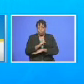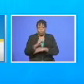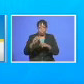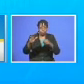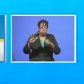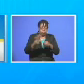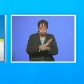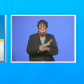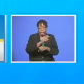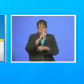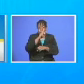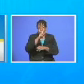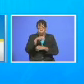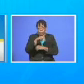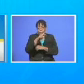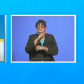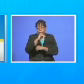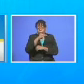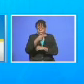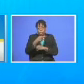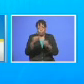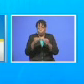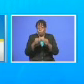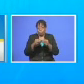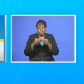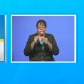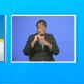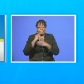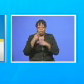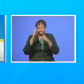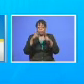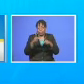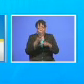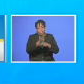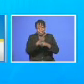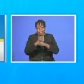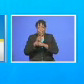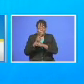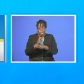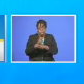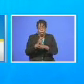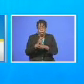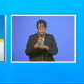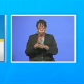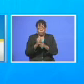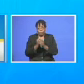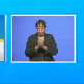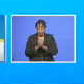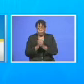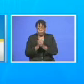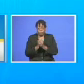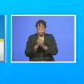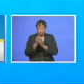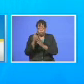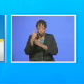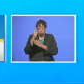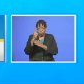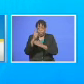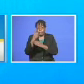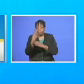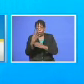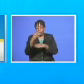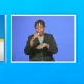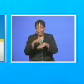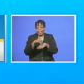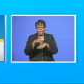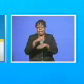Margaret Hospital, and the more severe persons are actually being taken care of with four ventilated purposes at Doctors Hospital